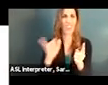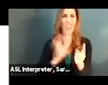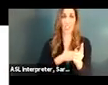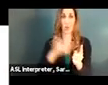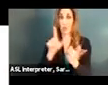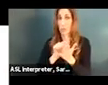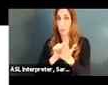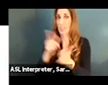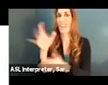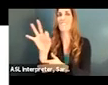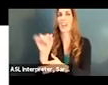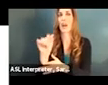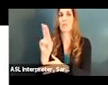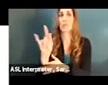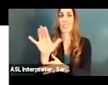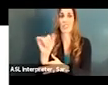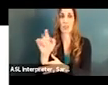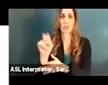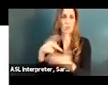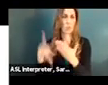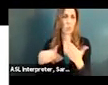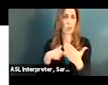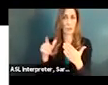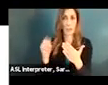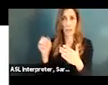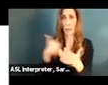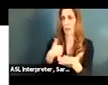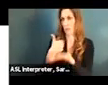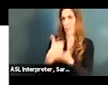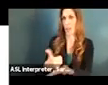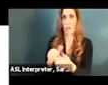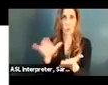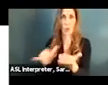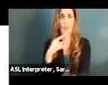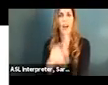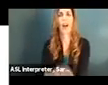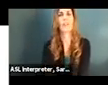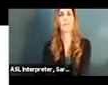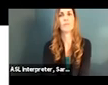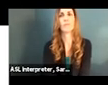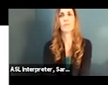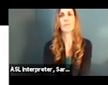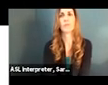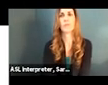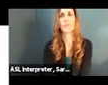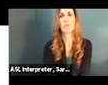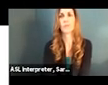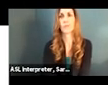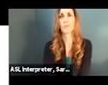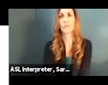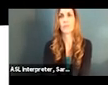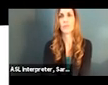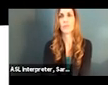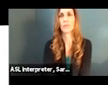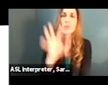program that Tom heads up and I've been helping with. And it's basically our way of being creative and making things that people couldn't necessarily get